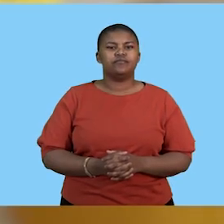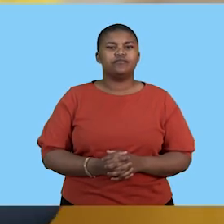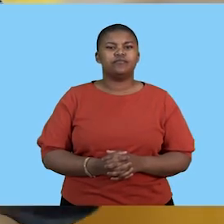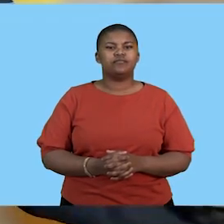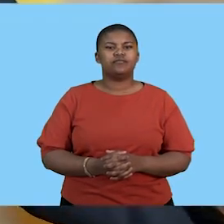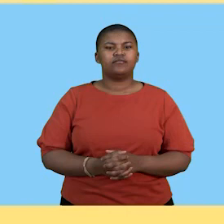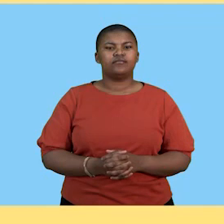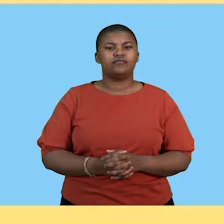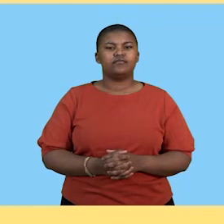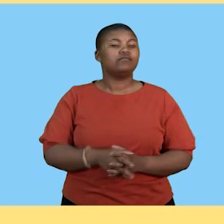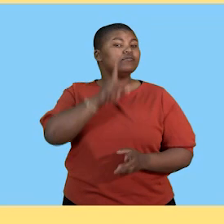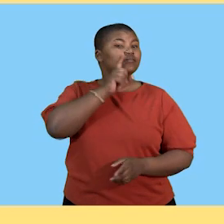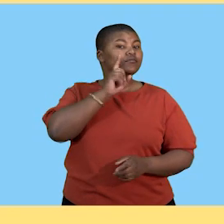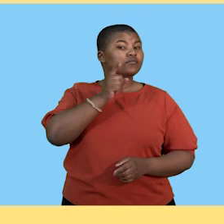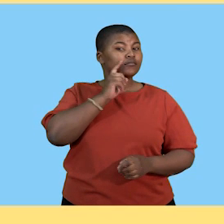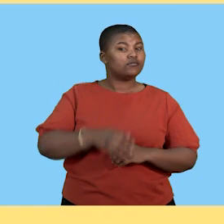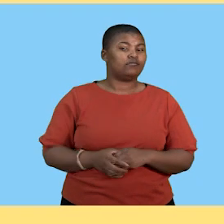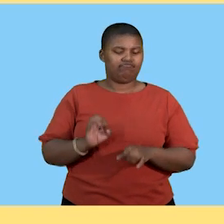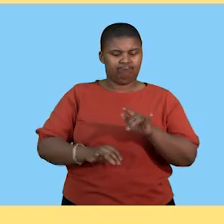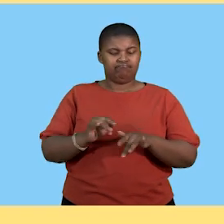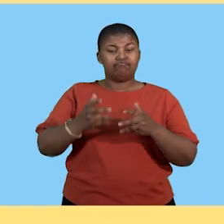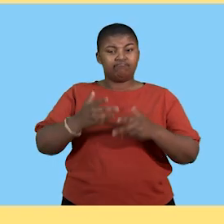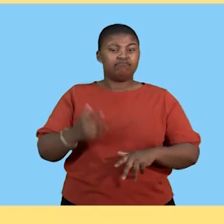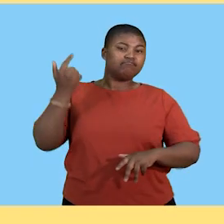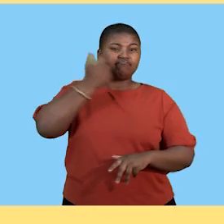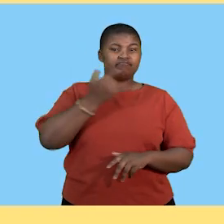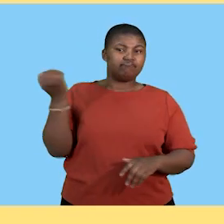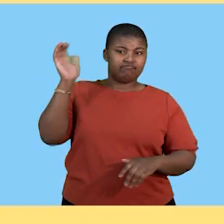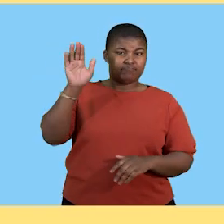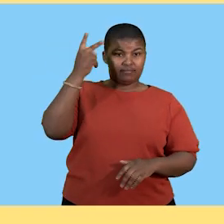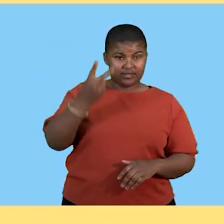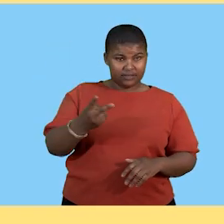All right, I want you to look at it again on the typed